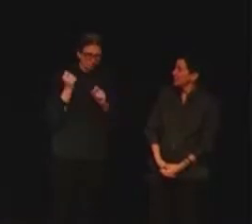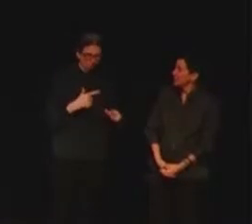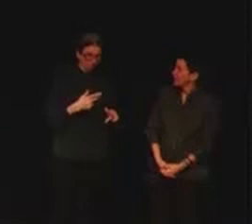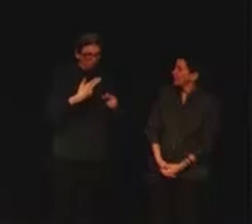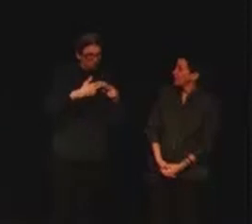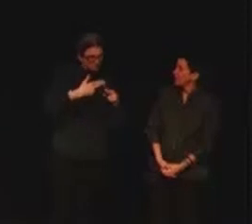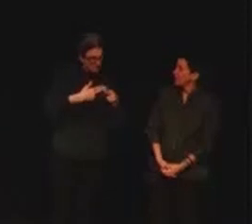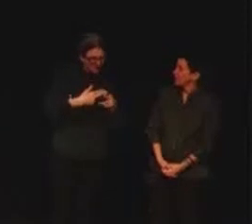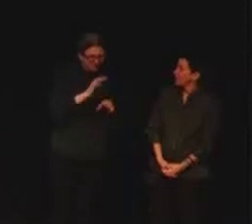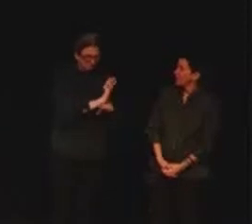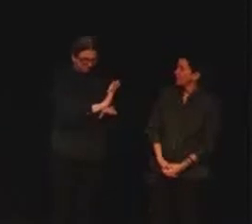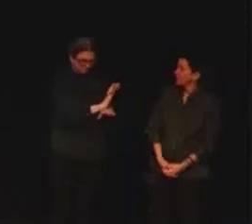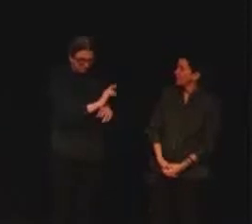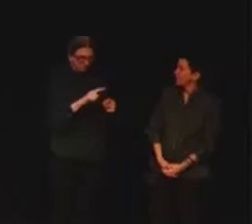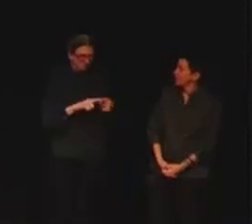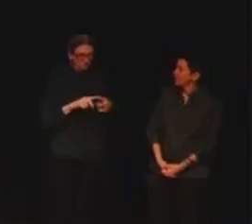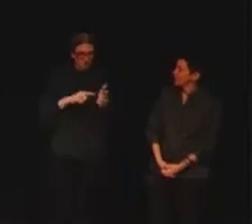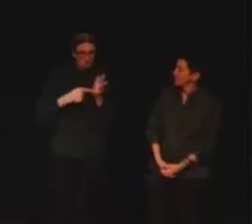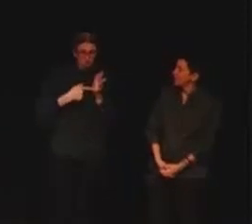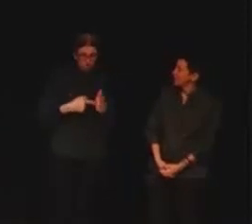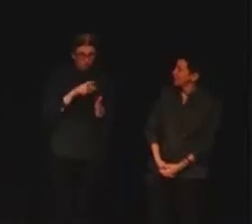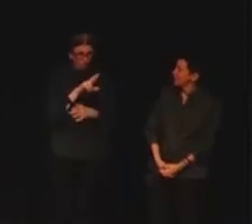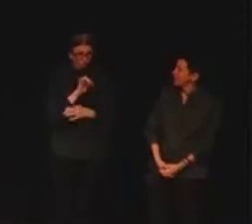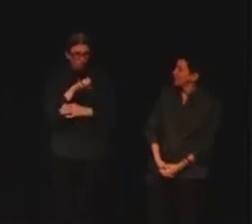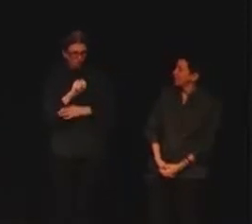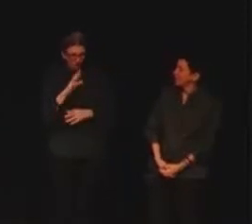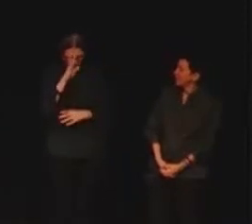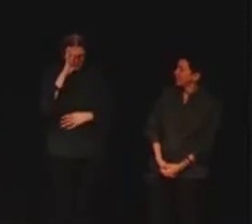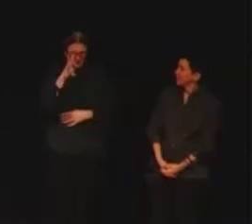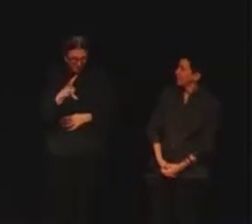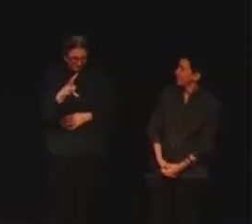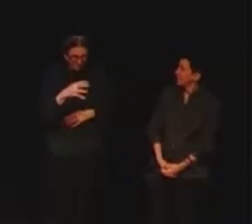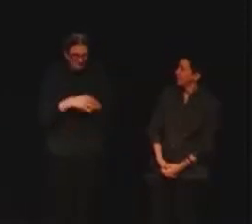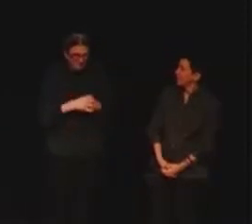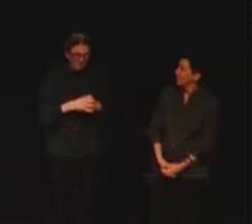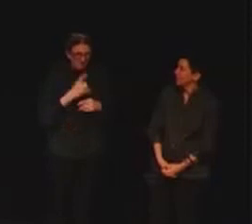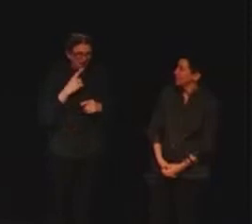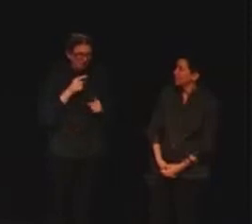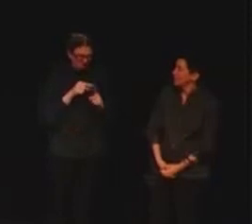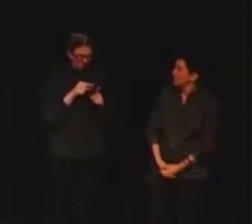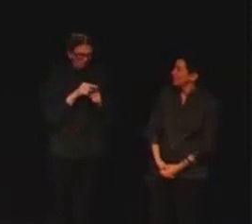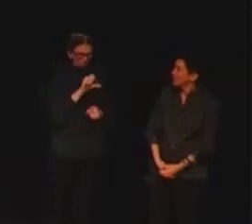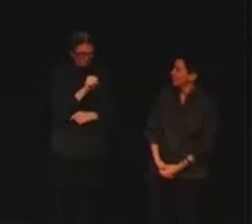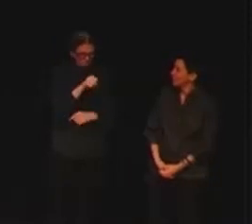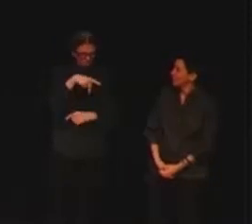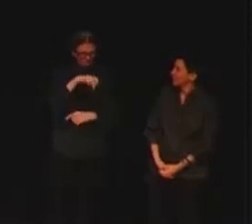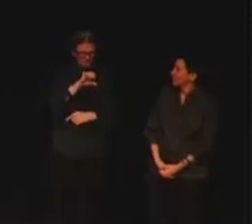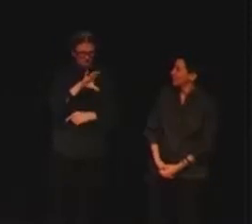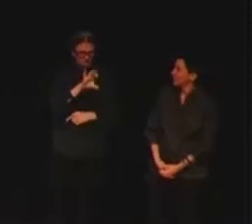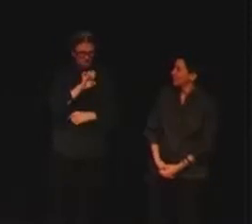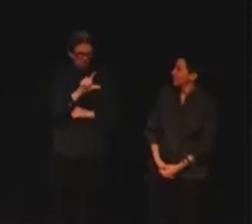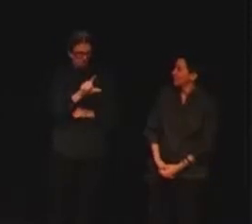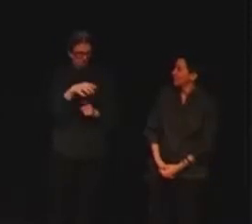the film, the show that Ryan created, and how loaded special is as a word for the disability community in